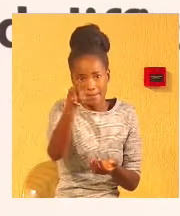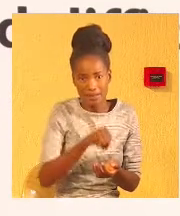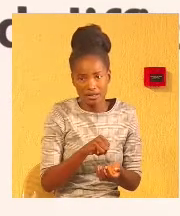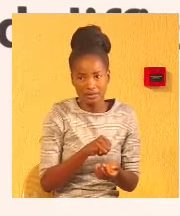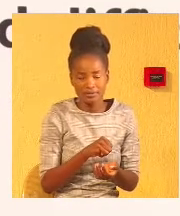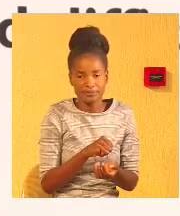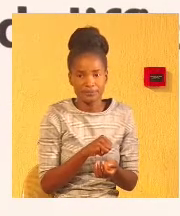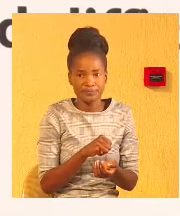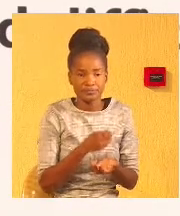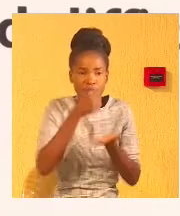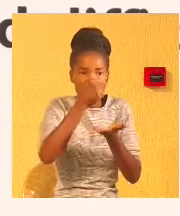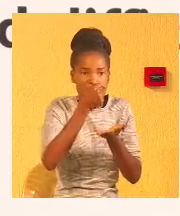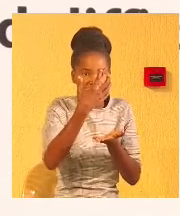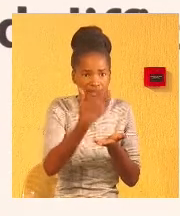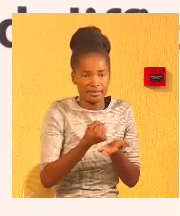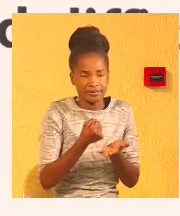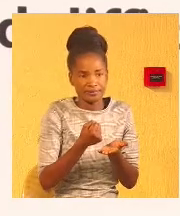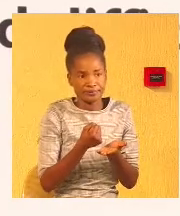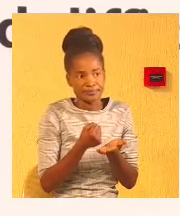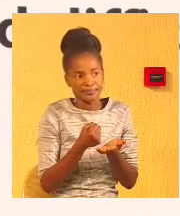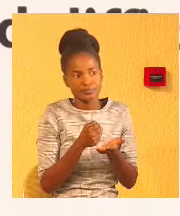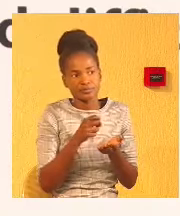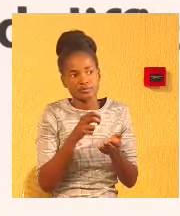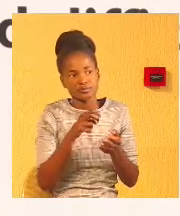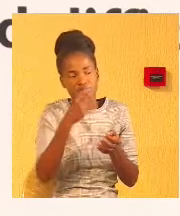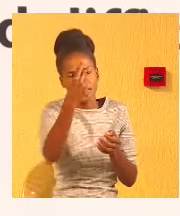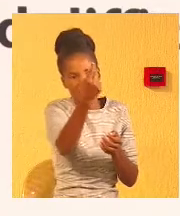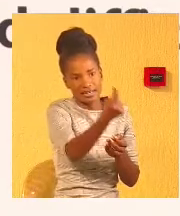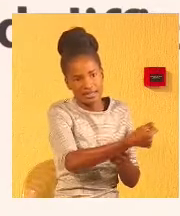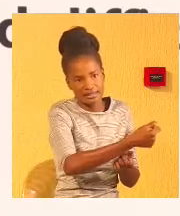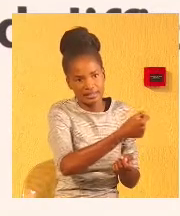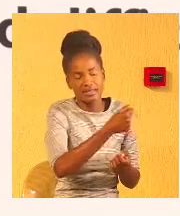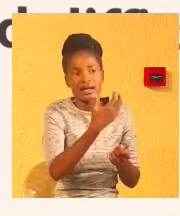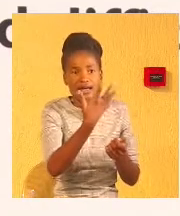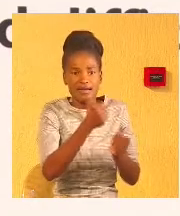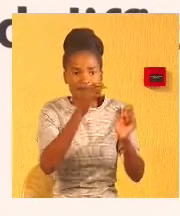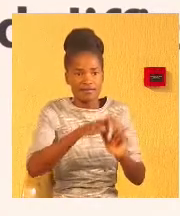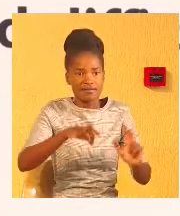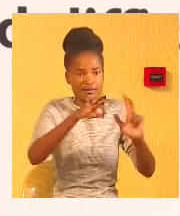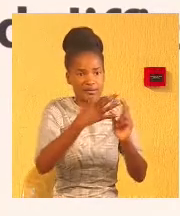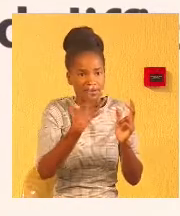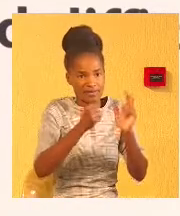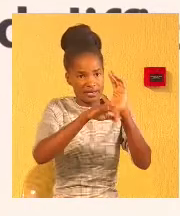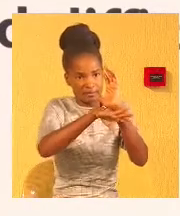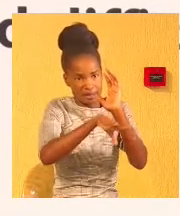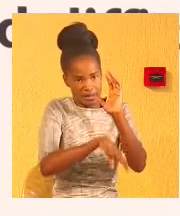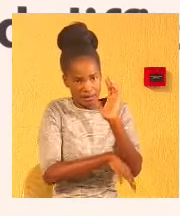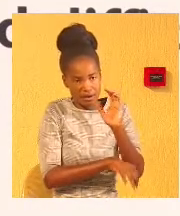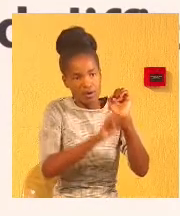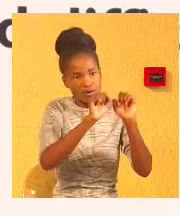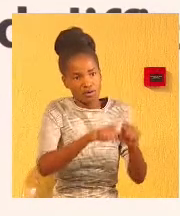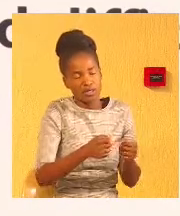such a program. They are prepared to buy. If there are farmers out there that have